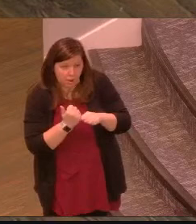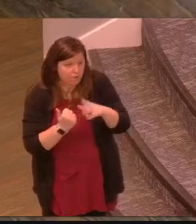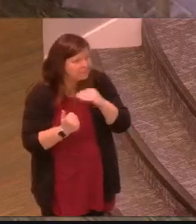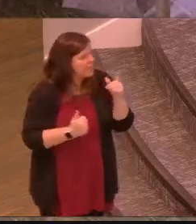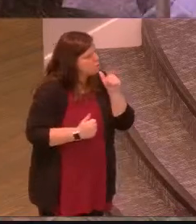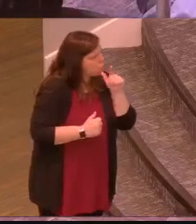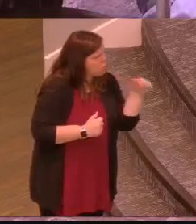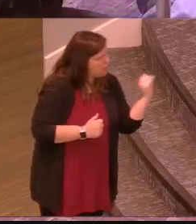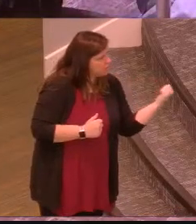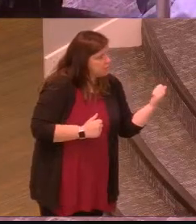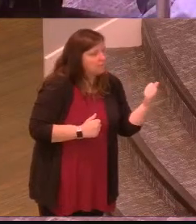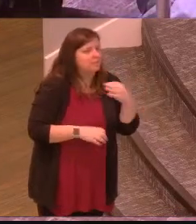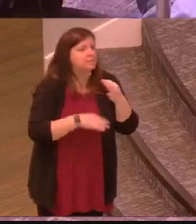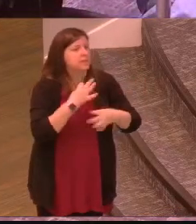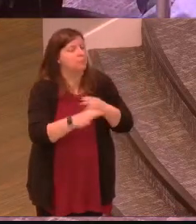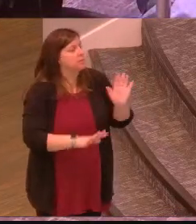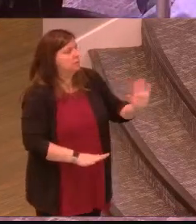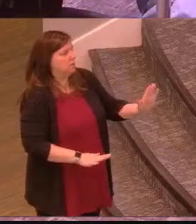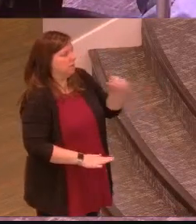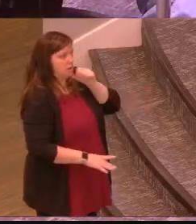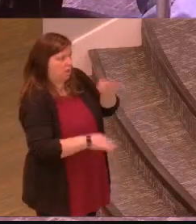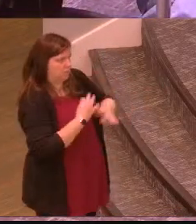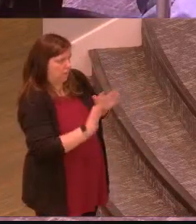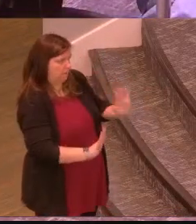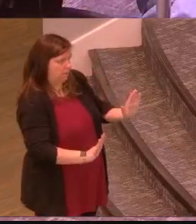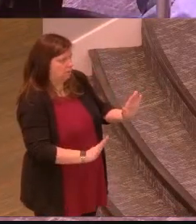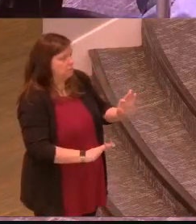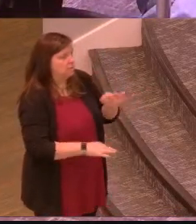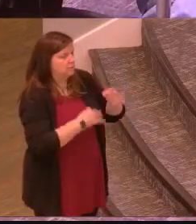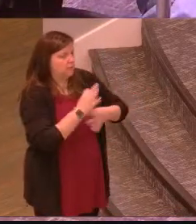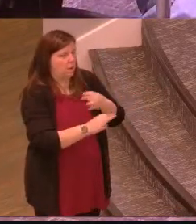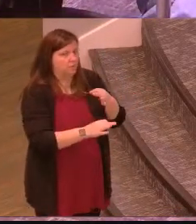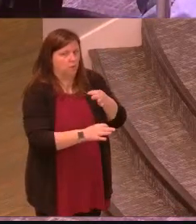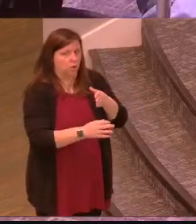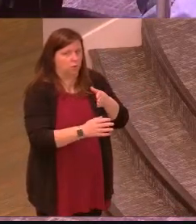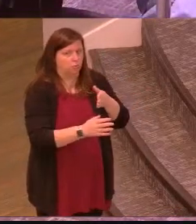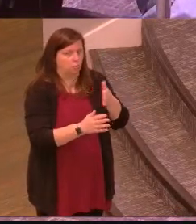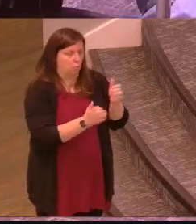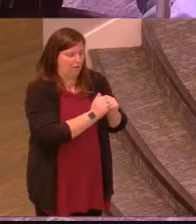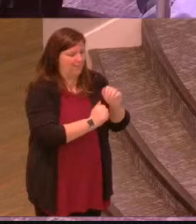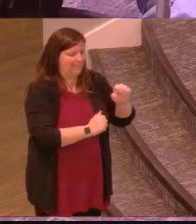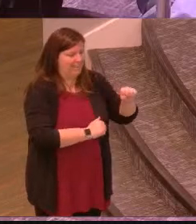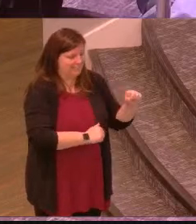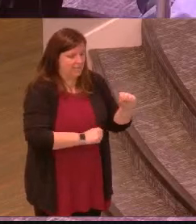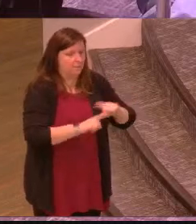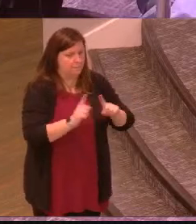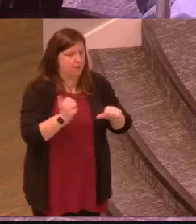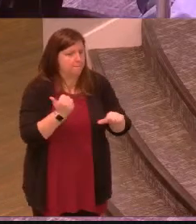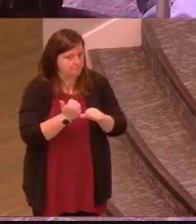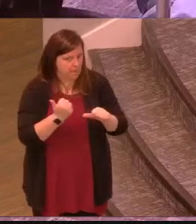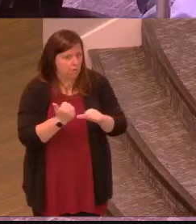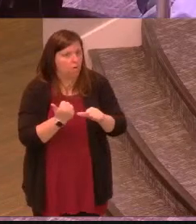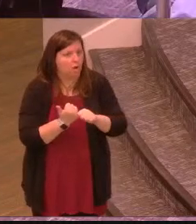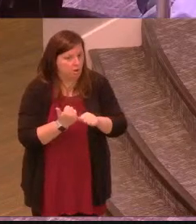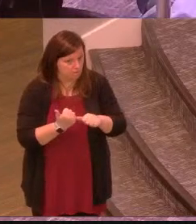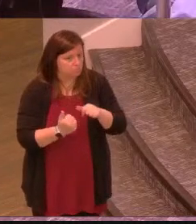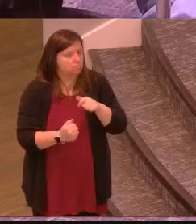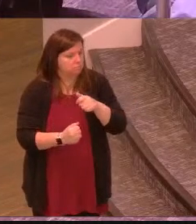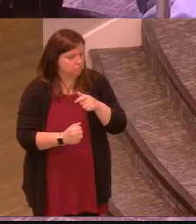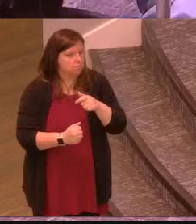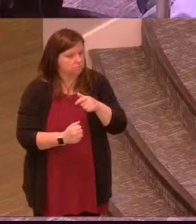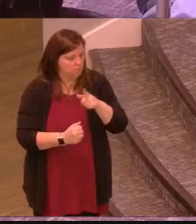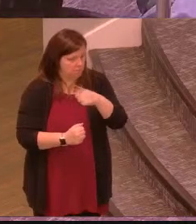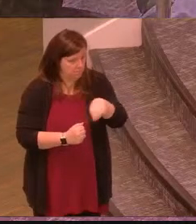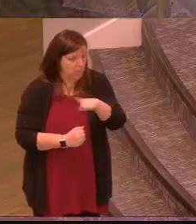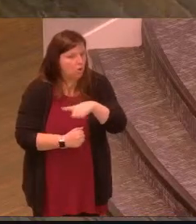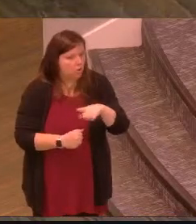subs. Not subs. Subs are through ESS, but paras are full-time Clark County employees. They work